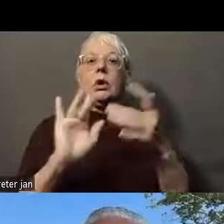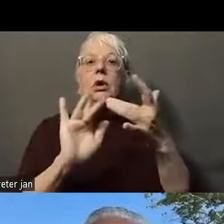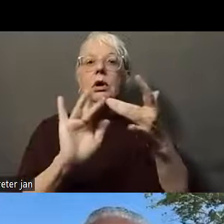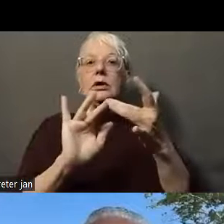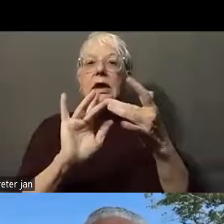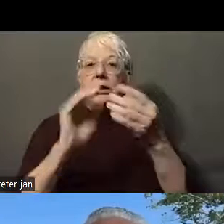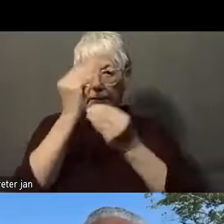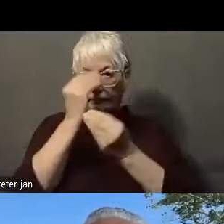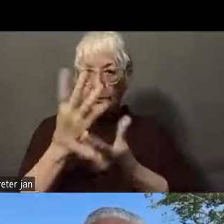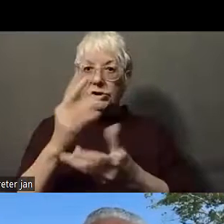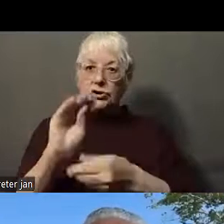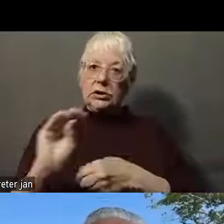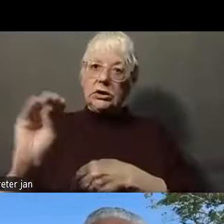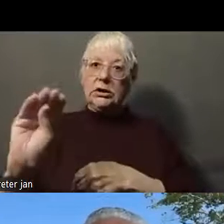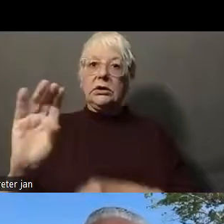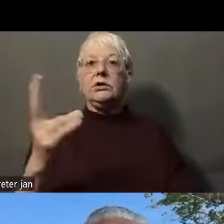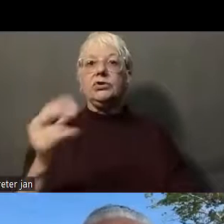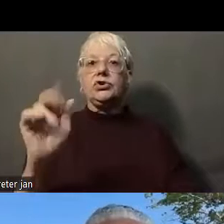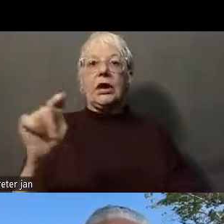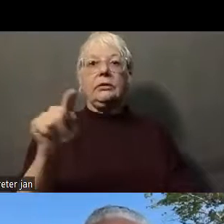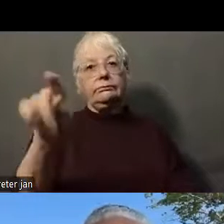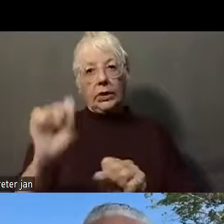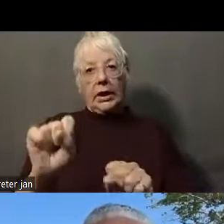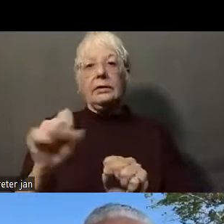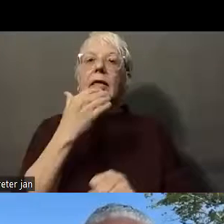chat, please feel free. Thank you.